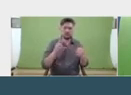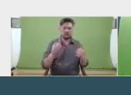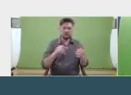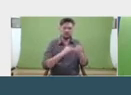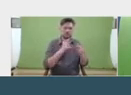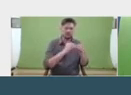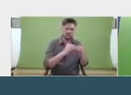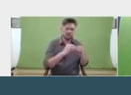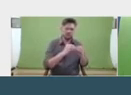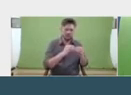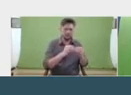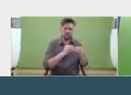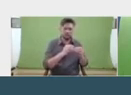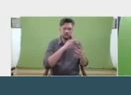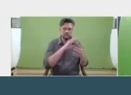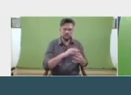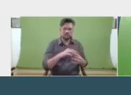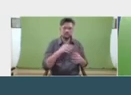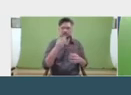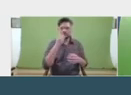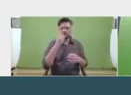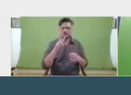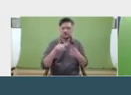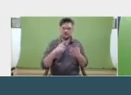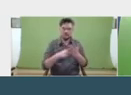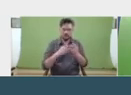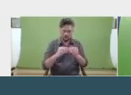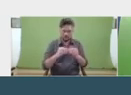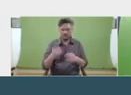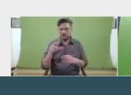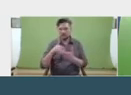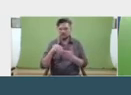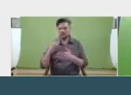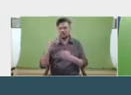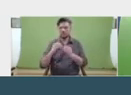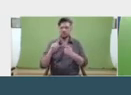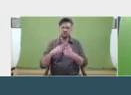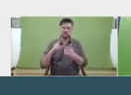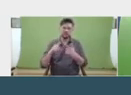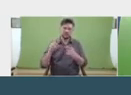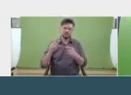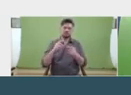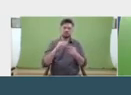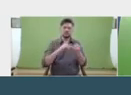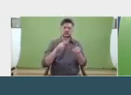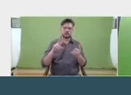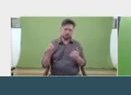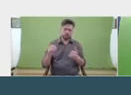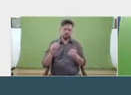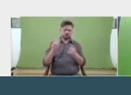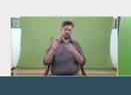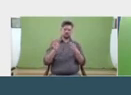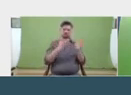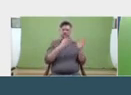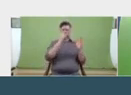so these are called svo languages then let's say this sinhala sentence i have put across